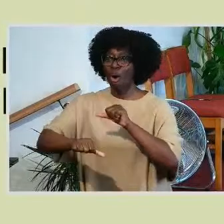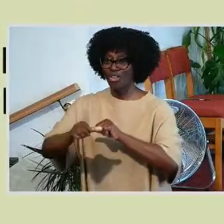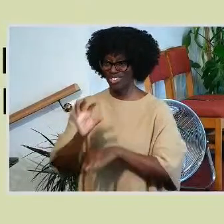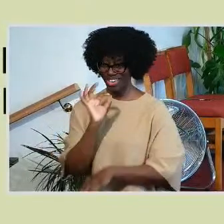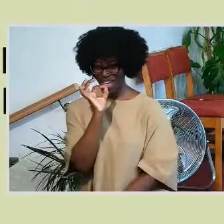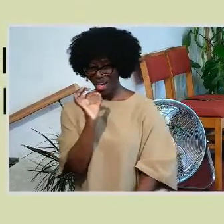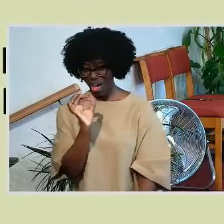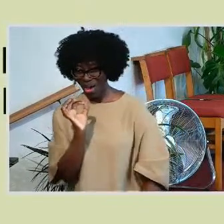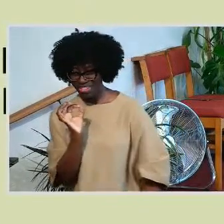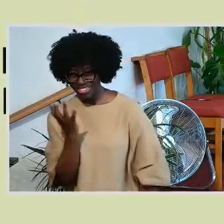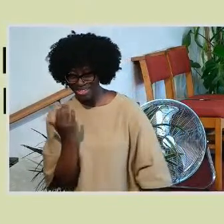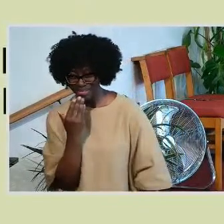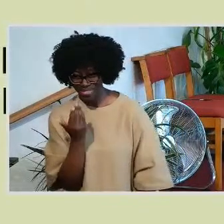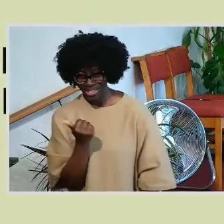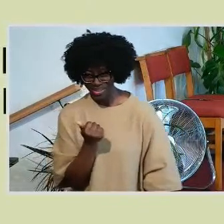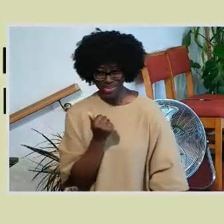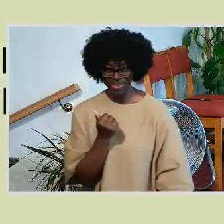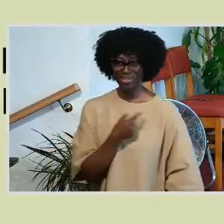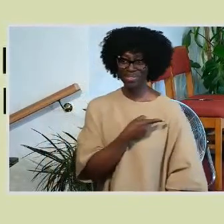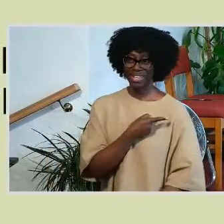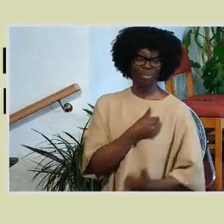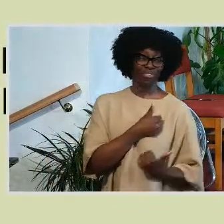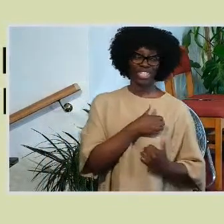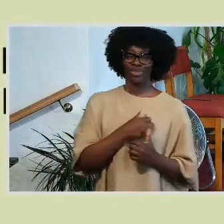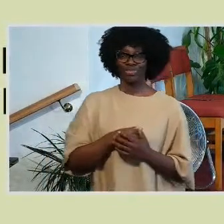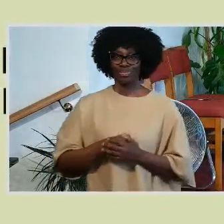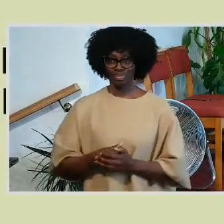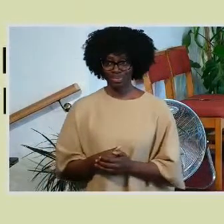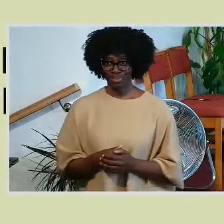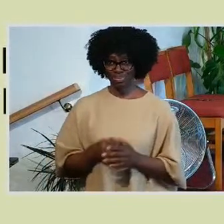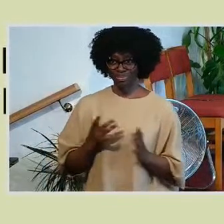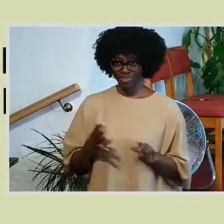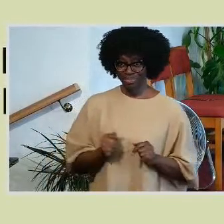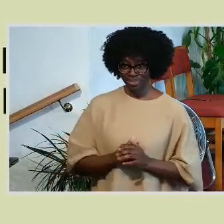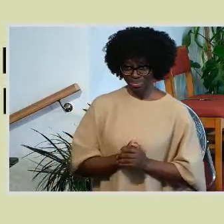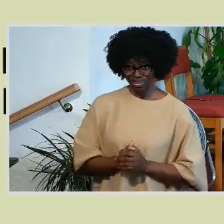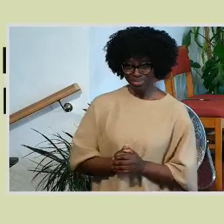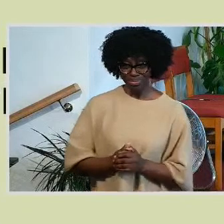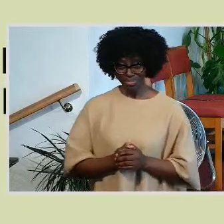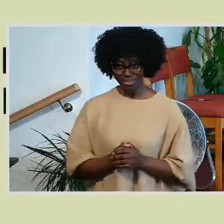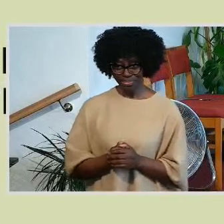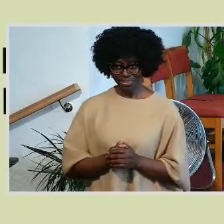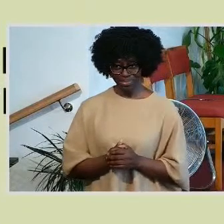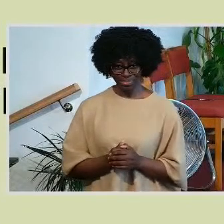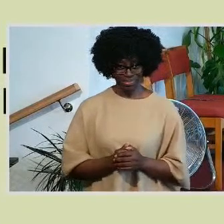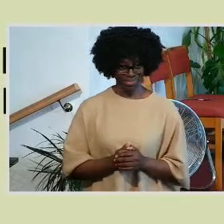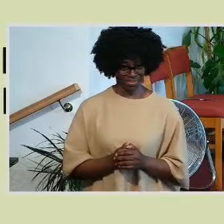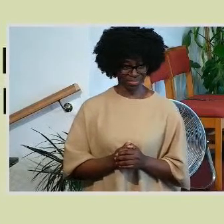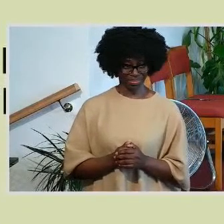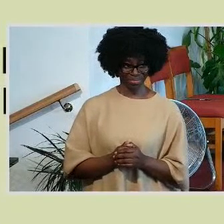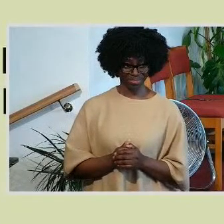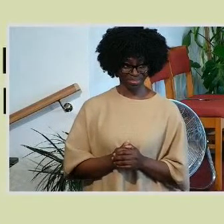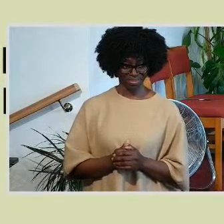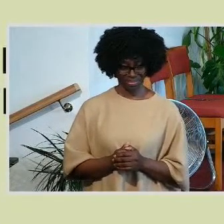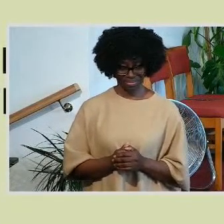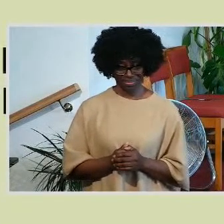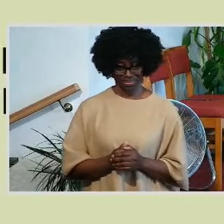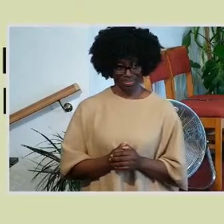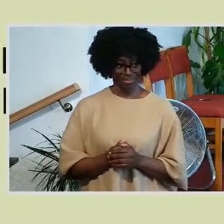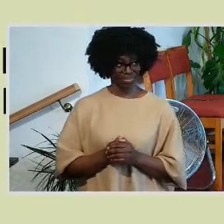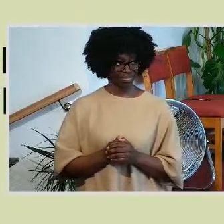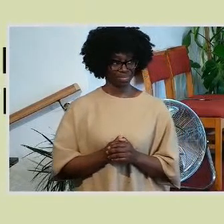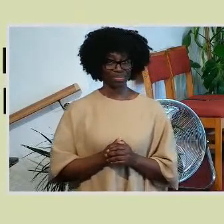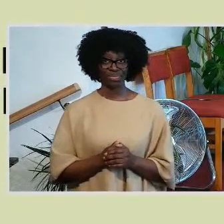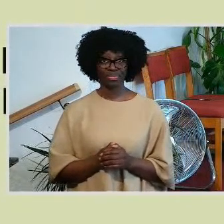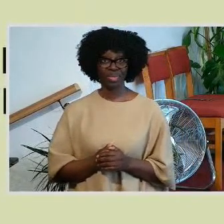Okay, all right, yeah, okay, because fine. Because I'm going to be a little bit slower than I was expecting to be, so that's great. Okay,